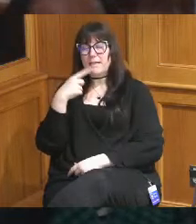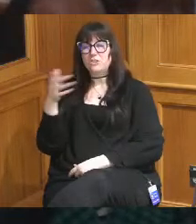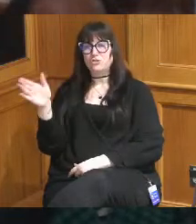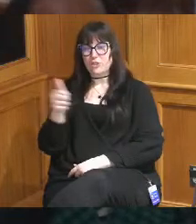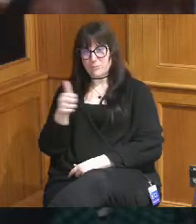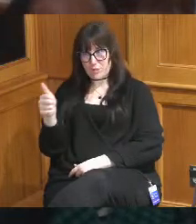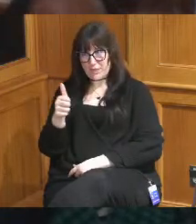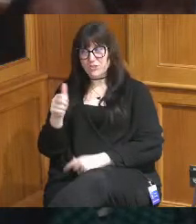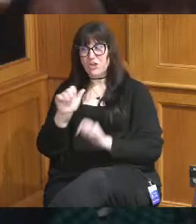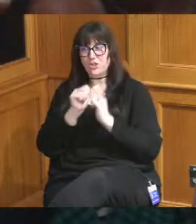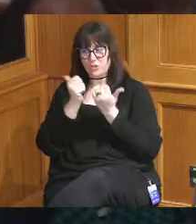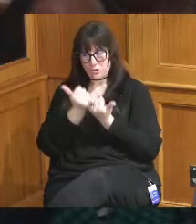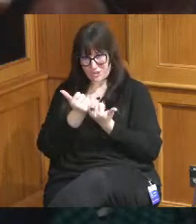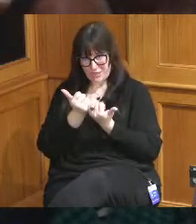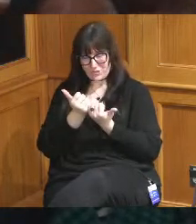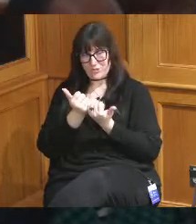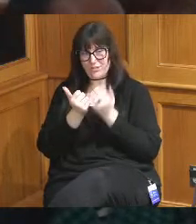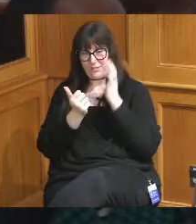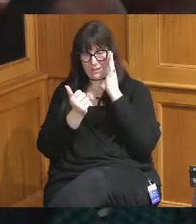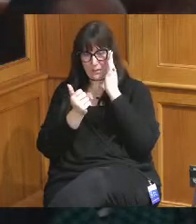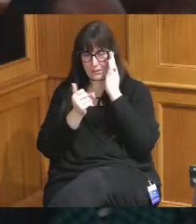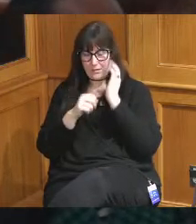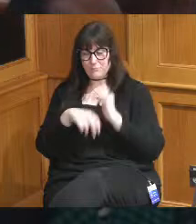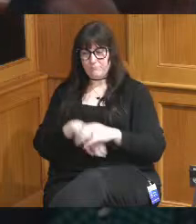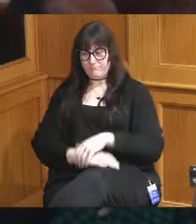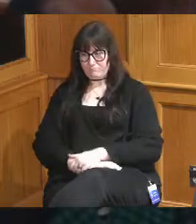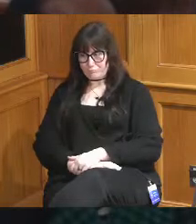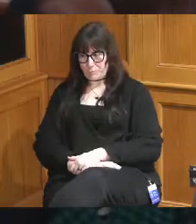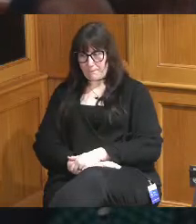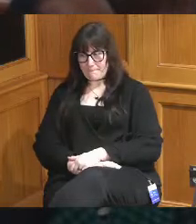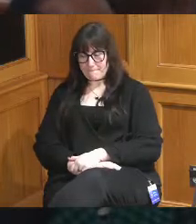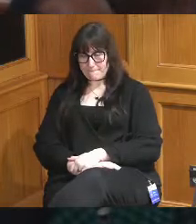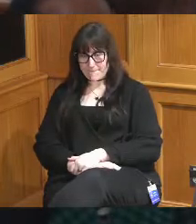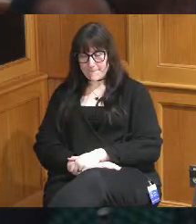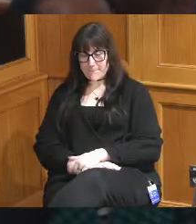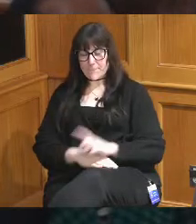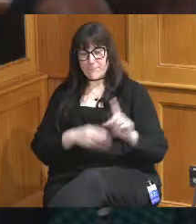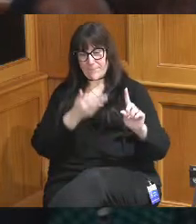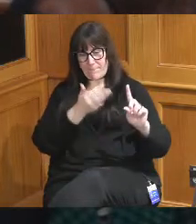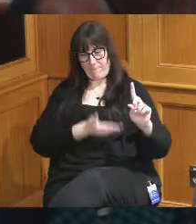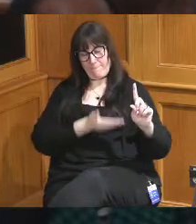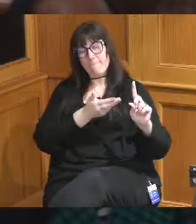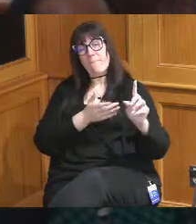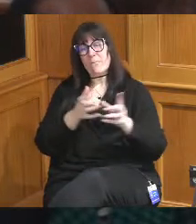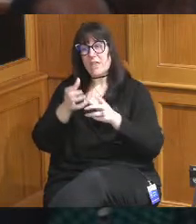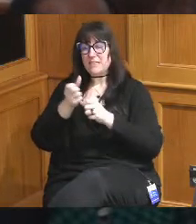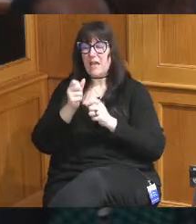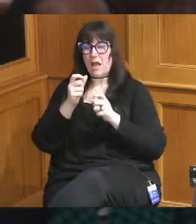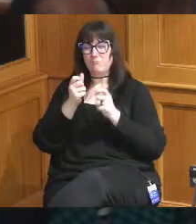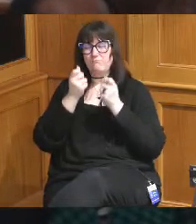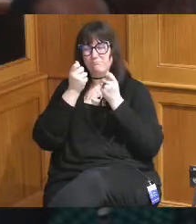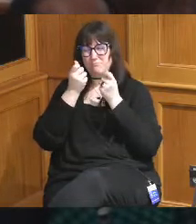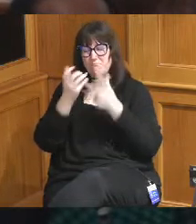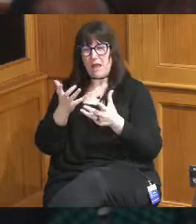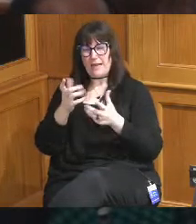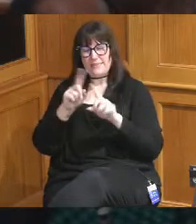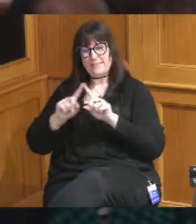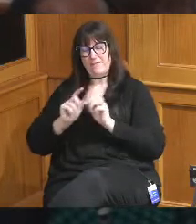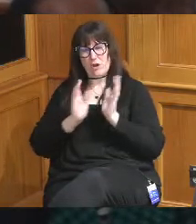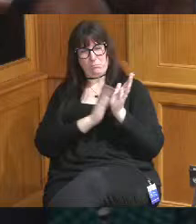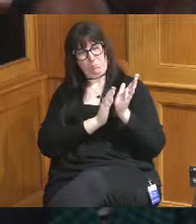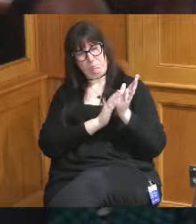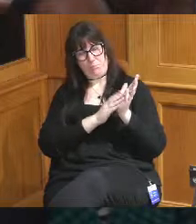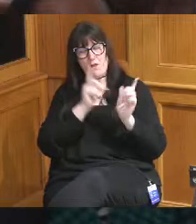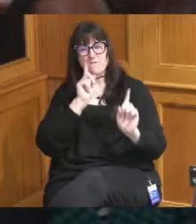Public Transportation Association, OPATA. Whereas Mr. Haley has received numerous accolades for